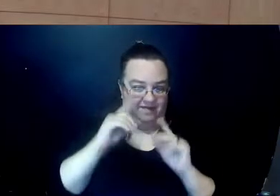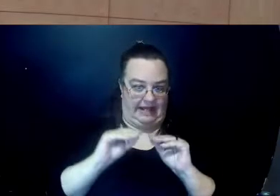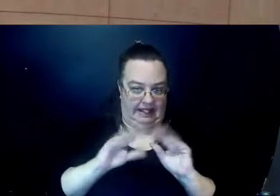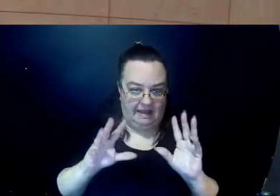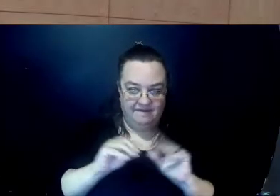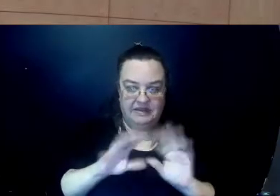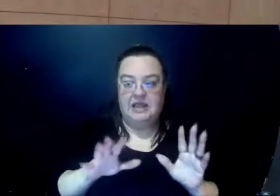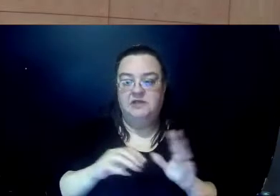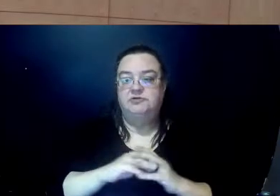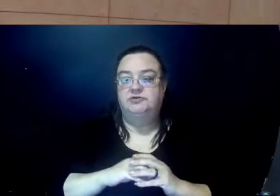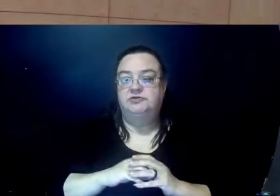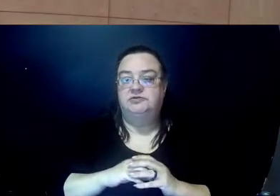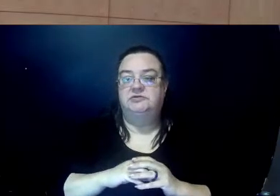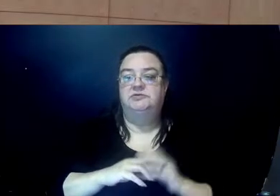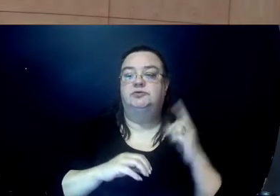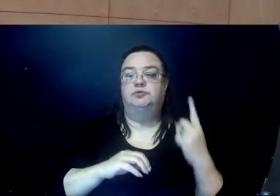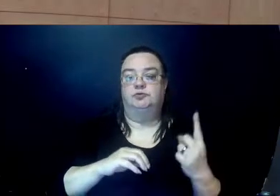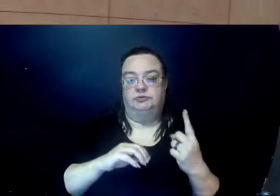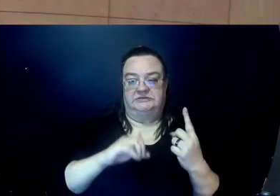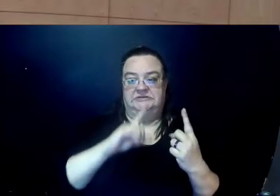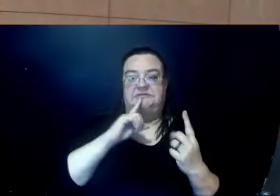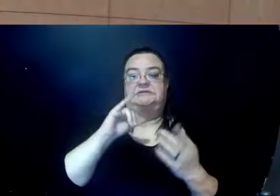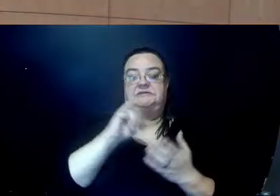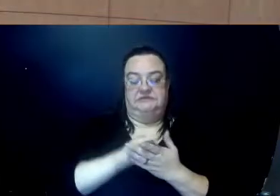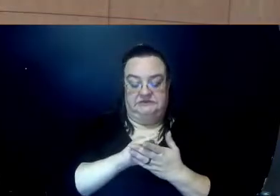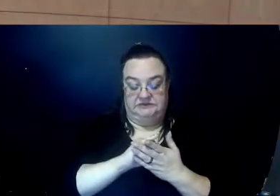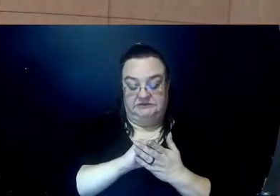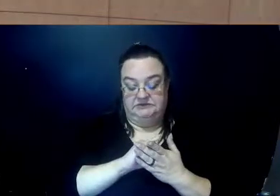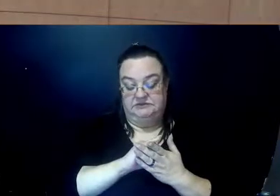clarification. One is that in